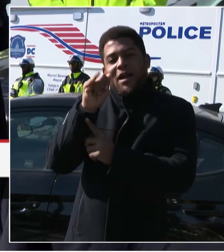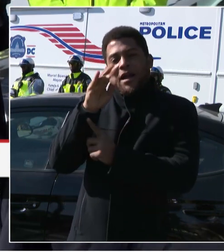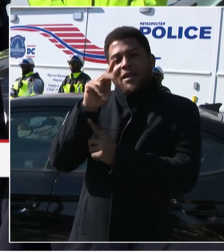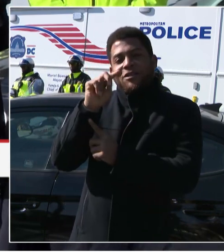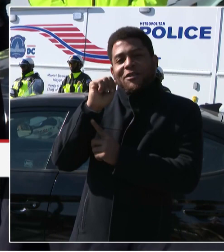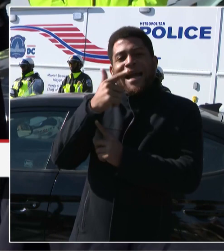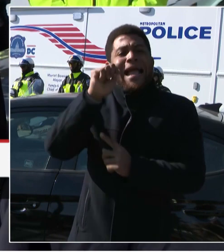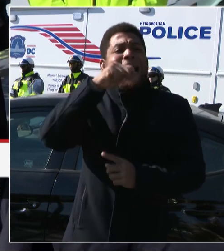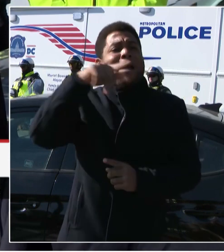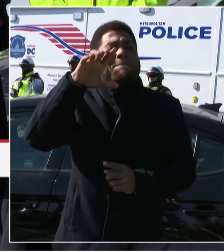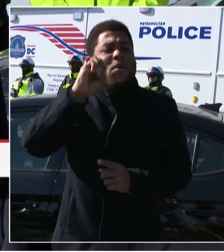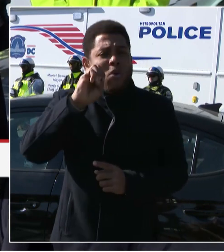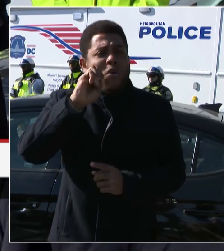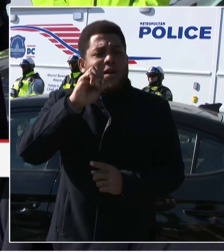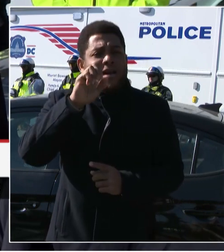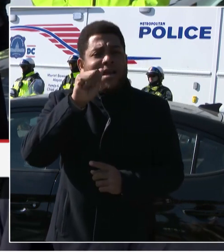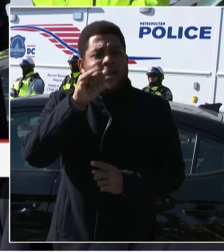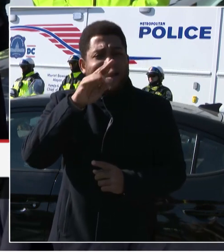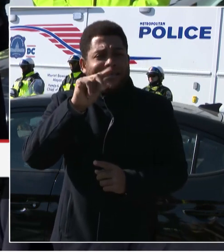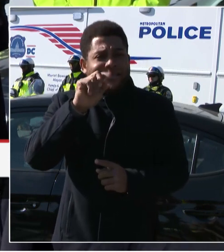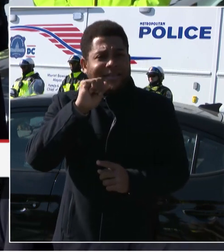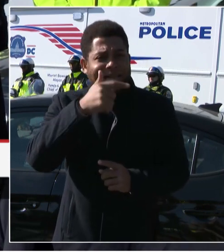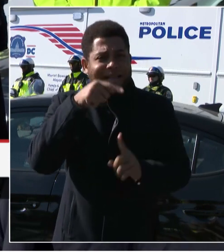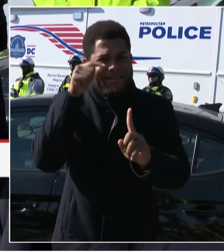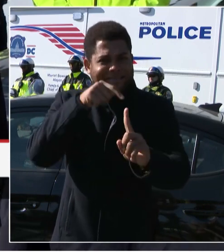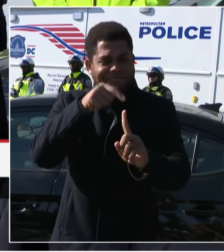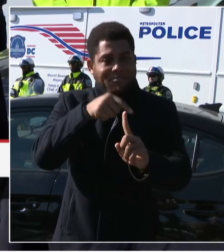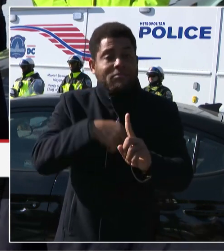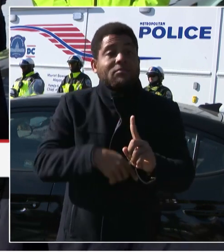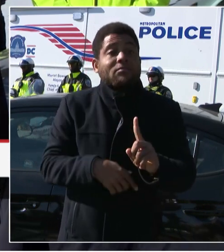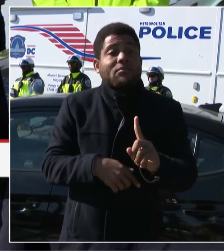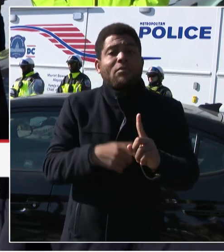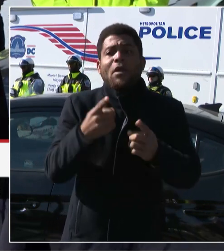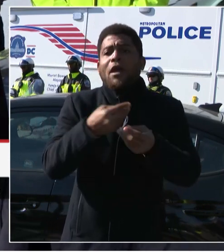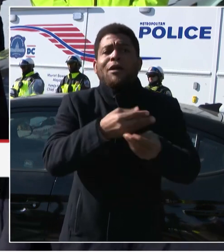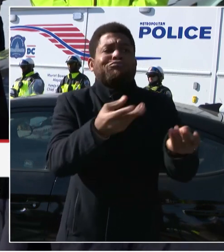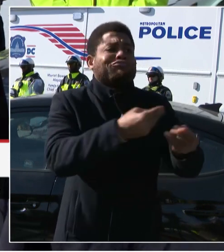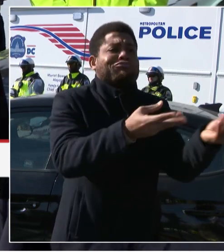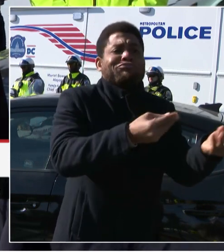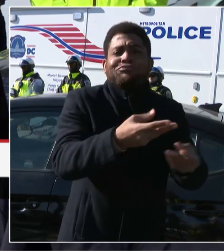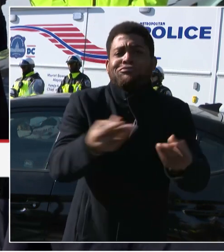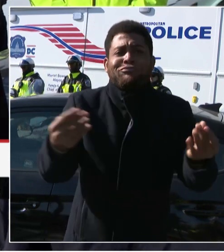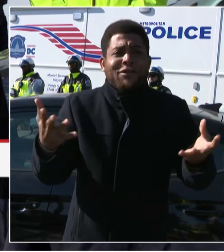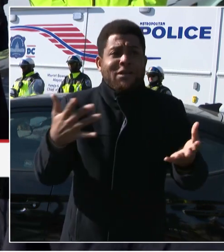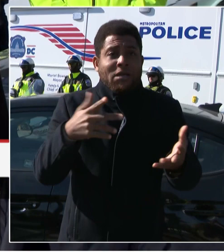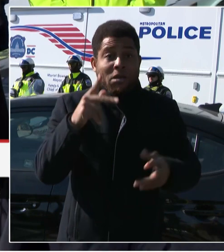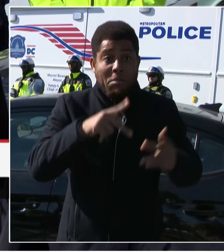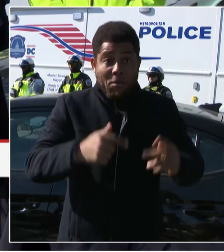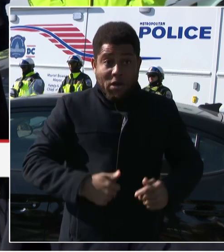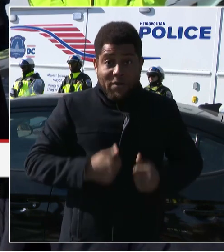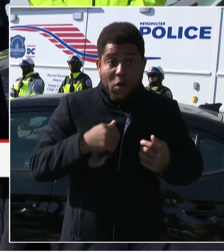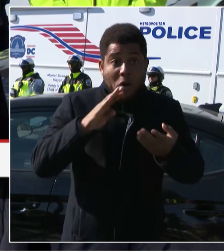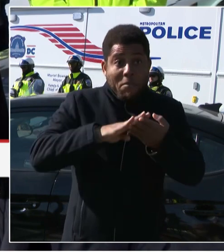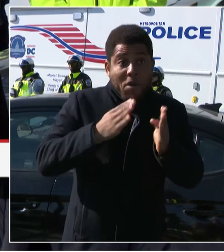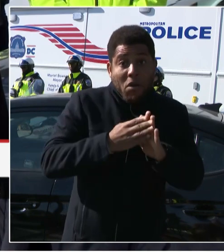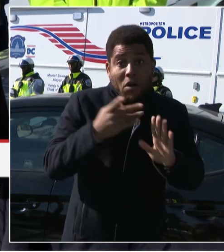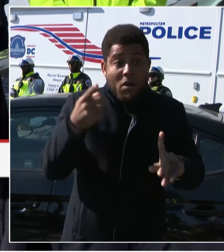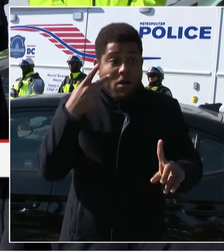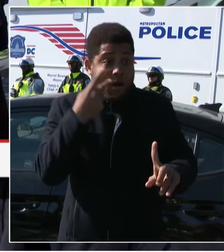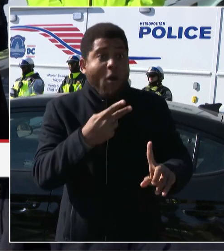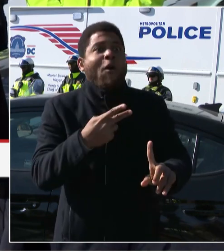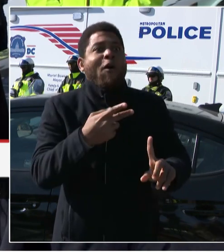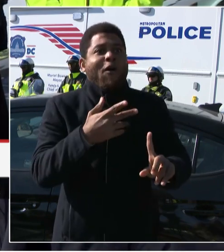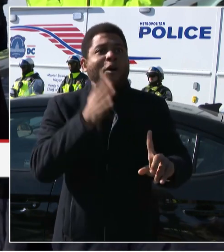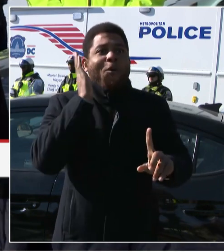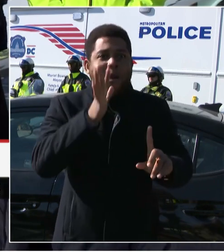or tiles, to residents in some communities where we're seeing the highest amounts of motor